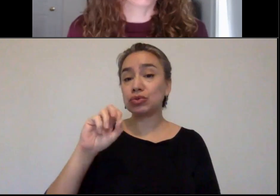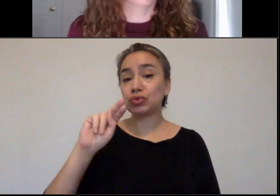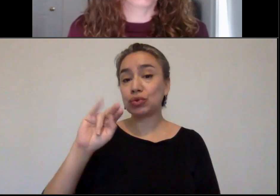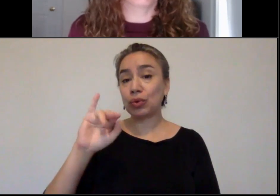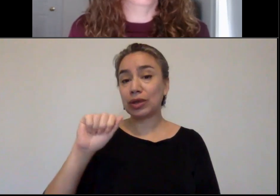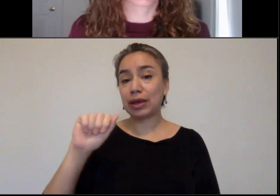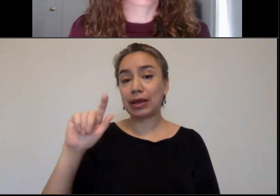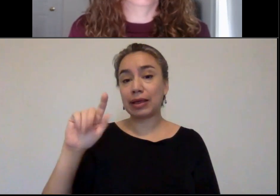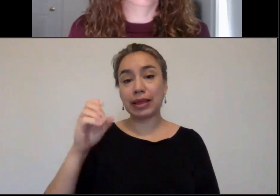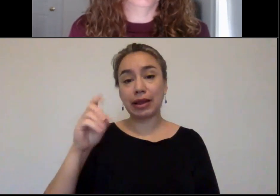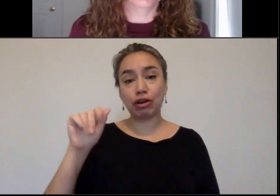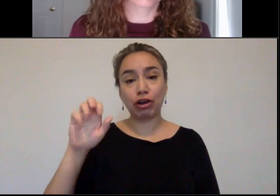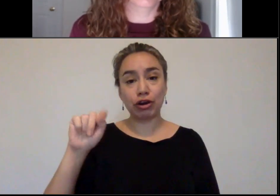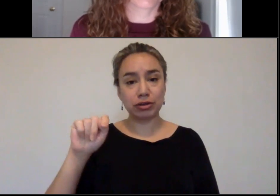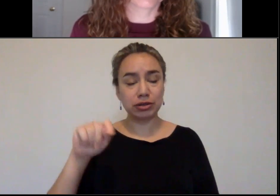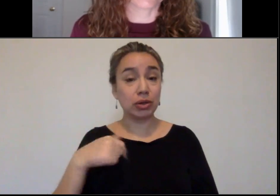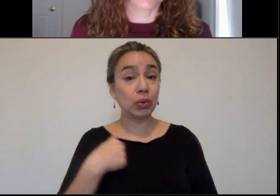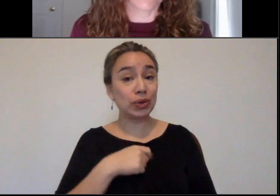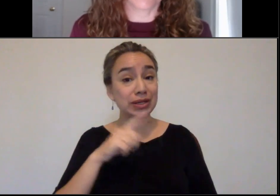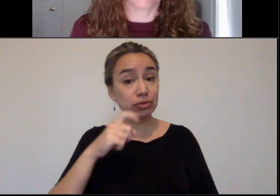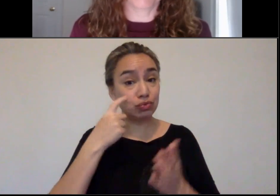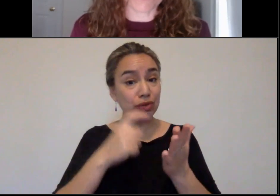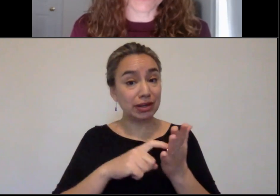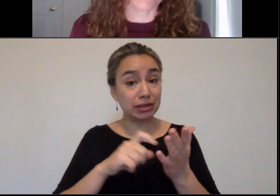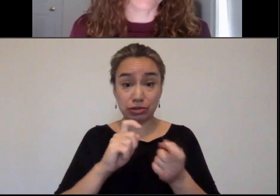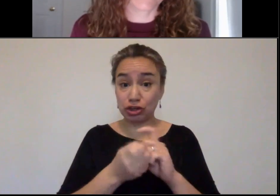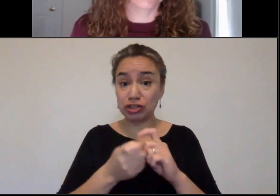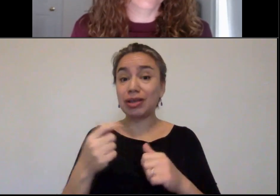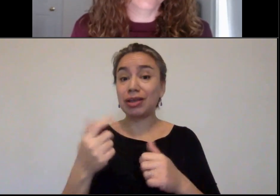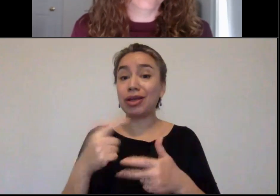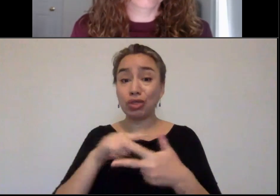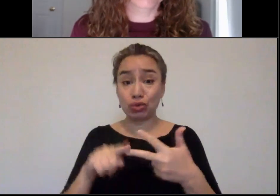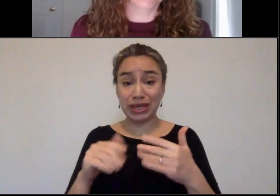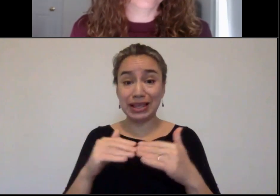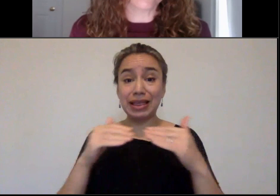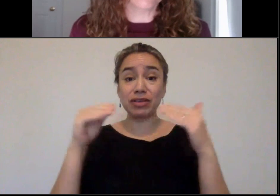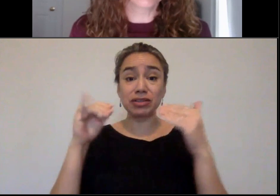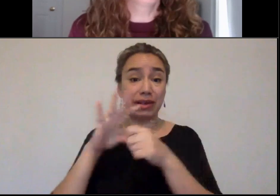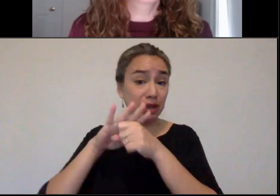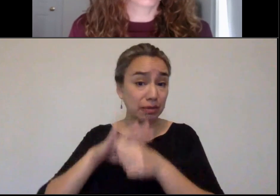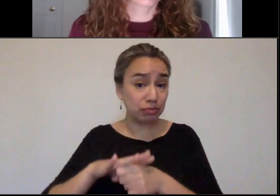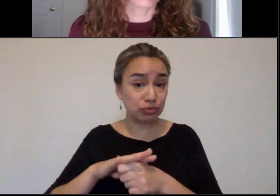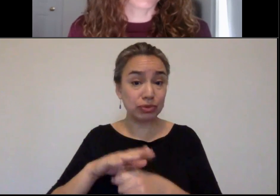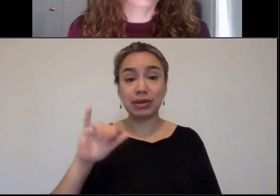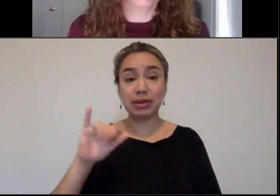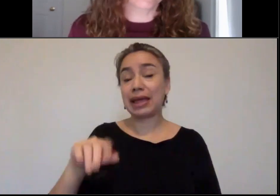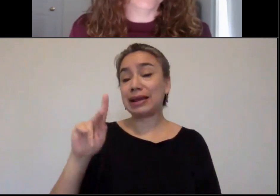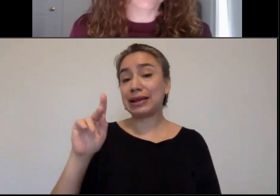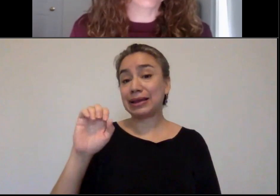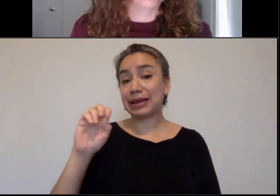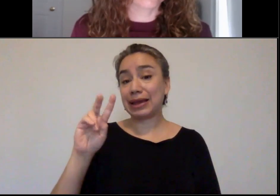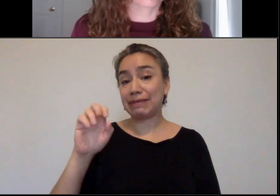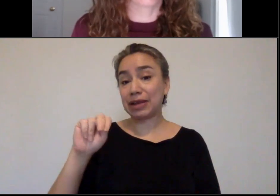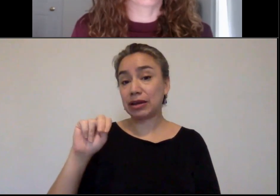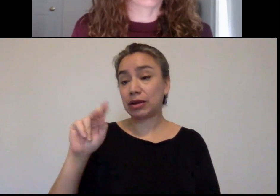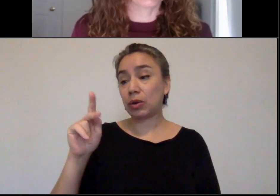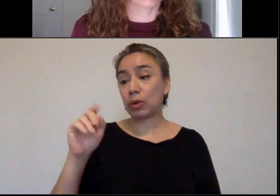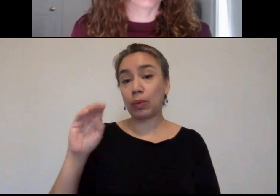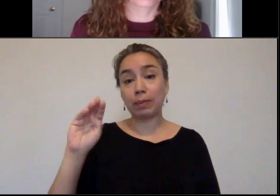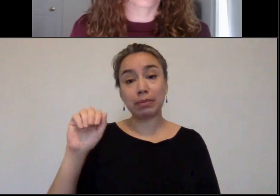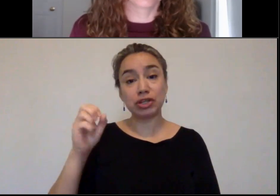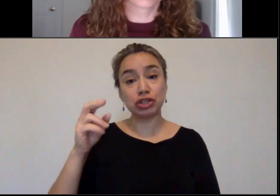implementing change, we need to recognize the 3 levels of oppression that Kevin Kumashiro talks about: individuals,